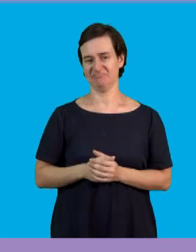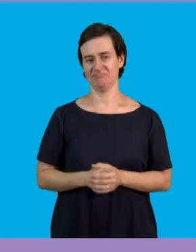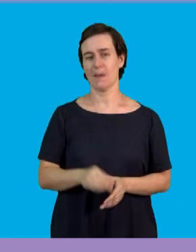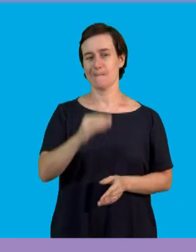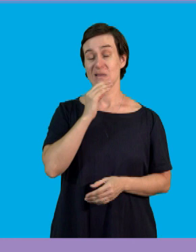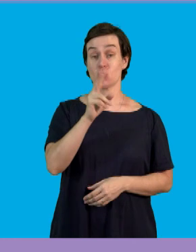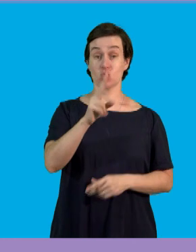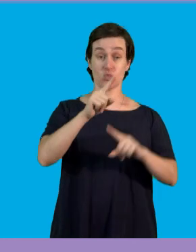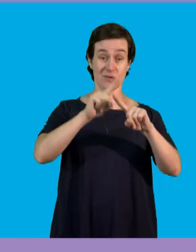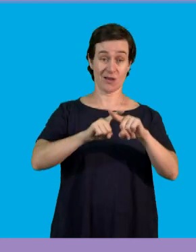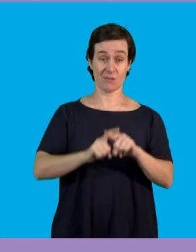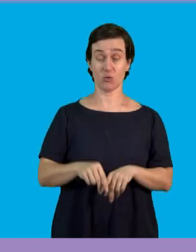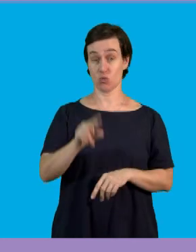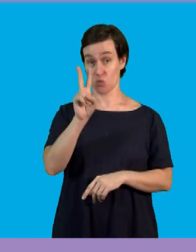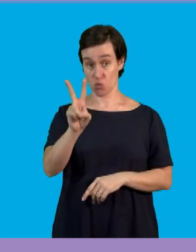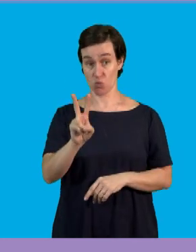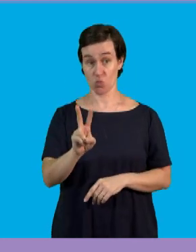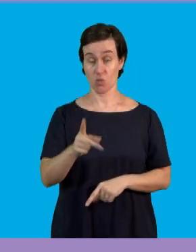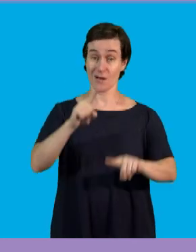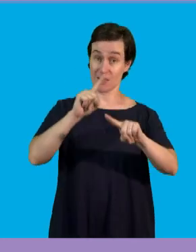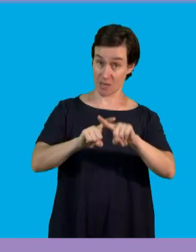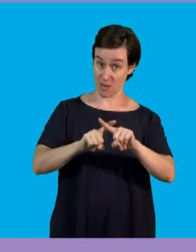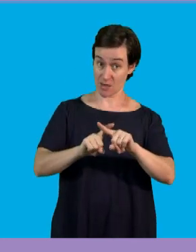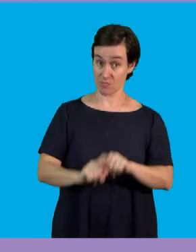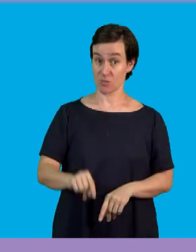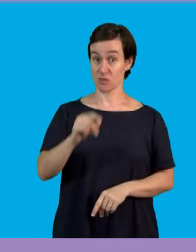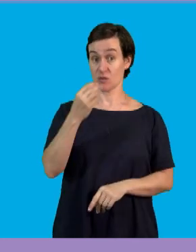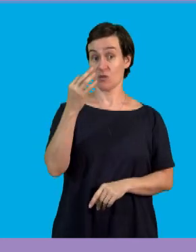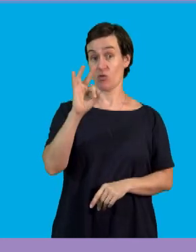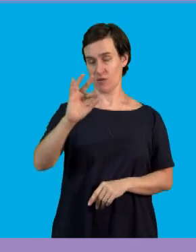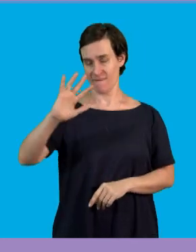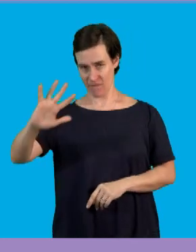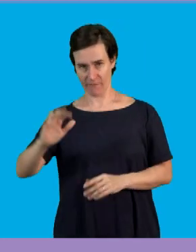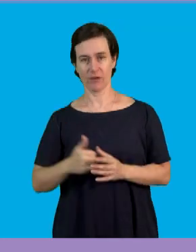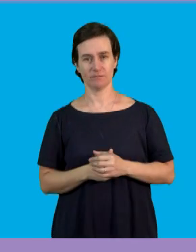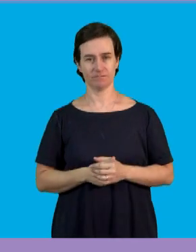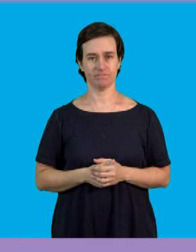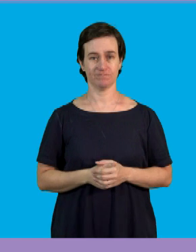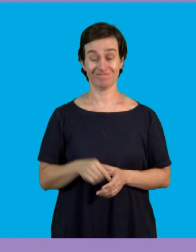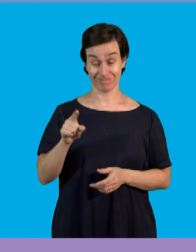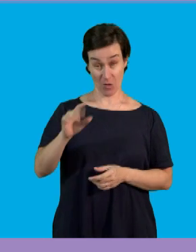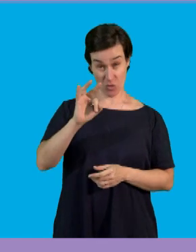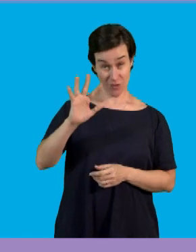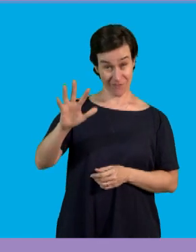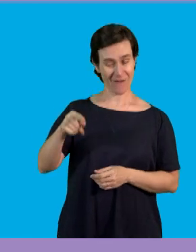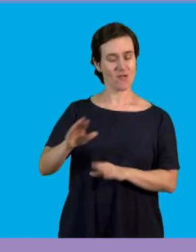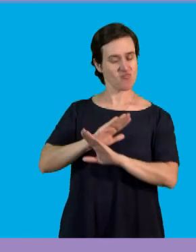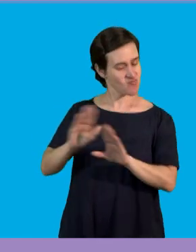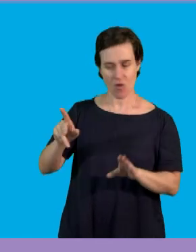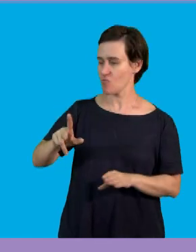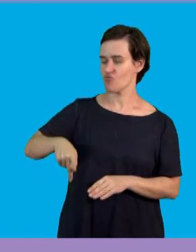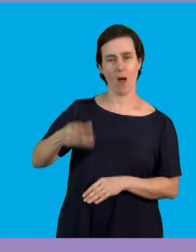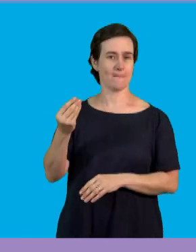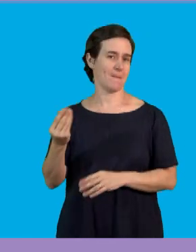2 multiplied by 2 multiplied by 35. And again, 35 is still not a